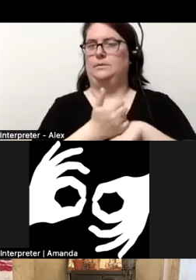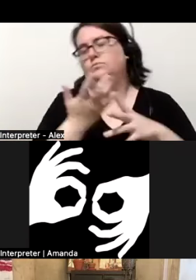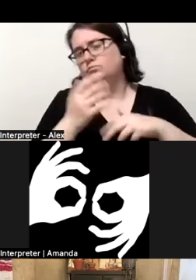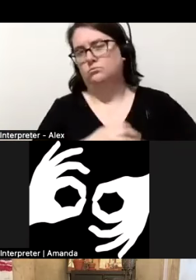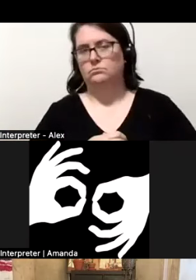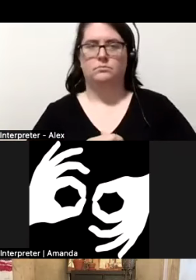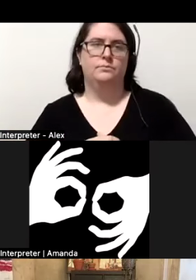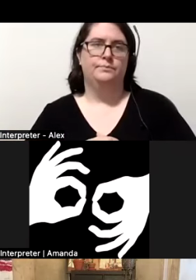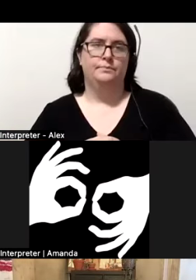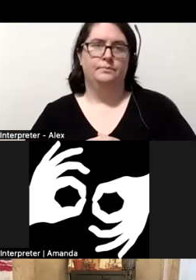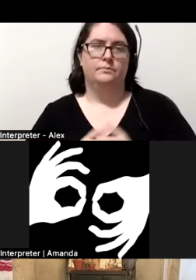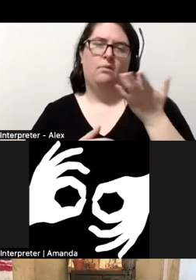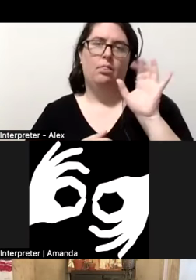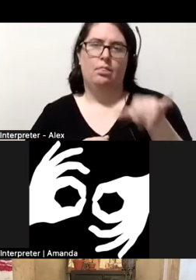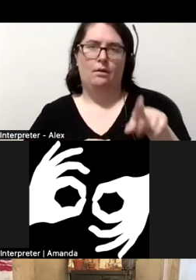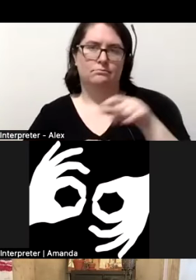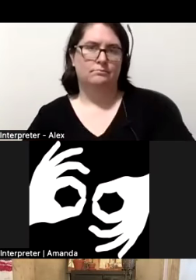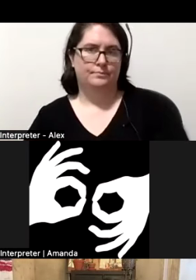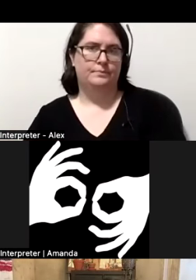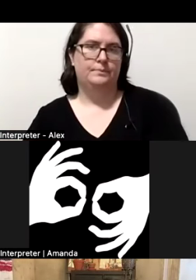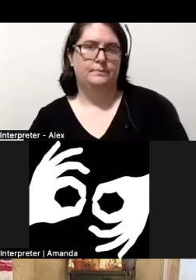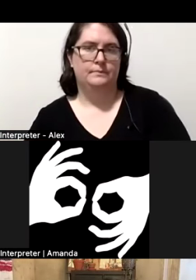Okay, and that is what the form looks like.